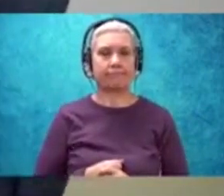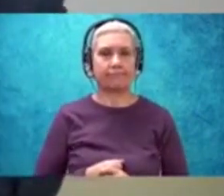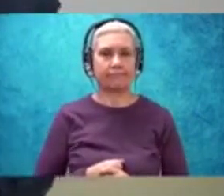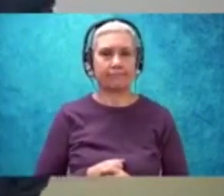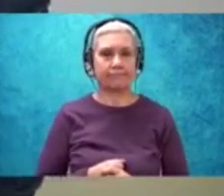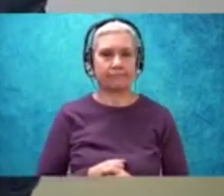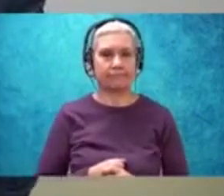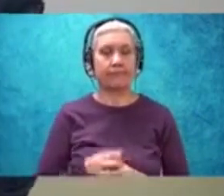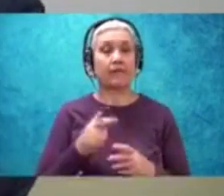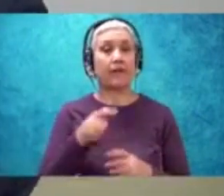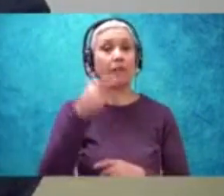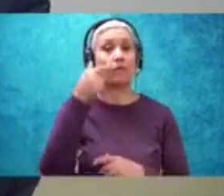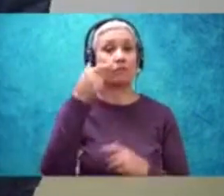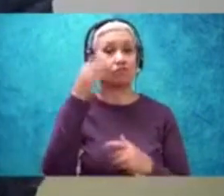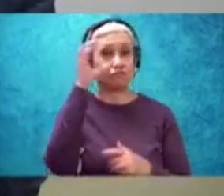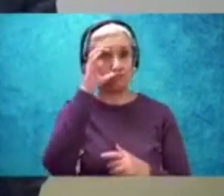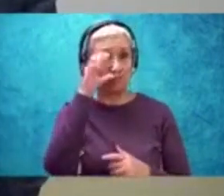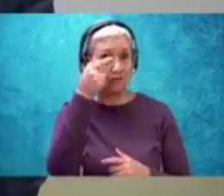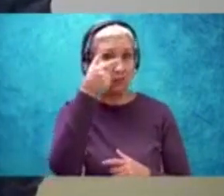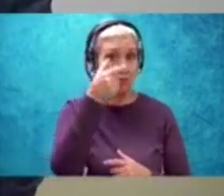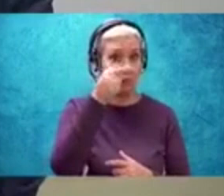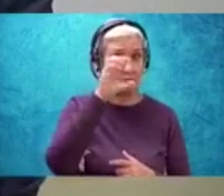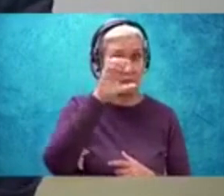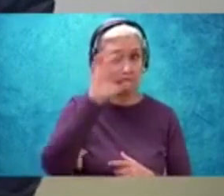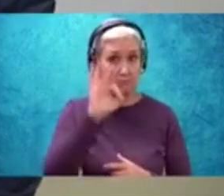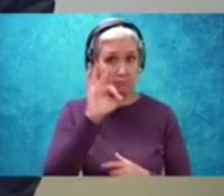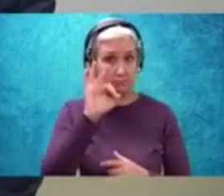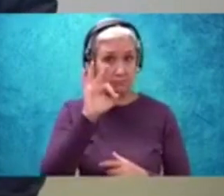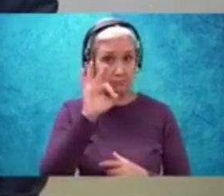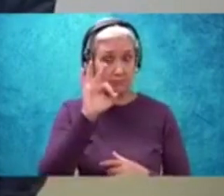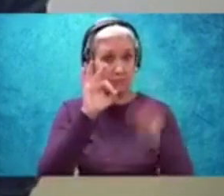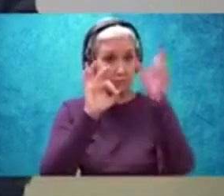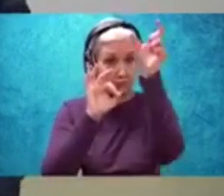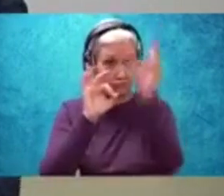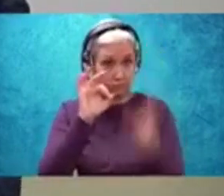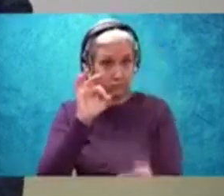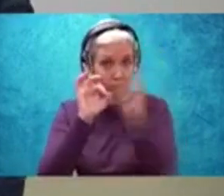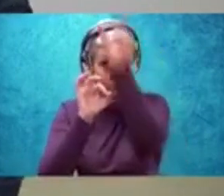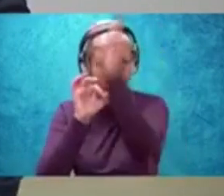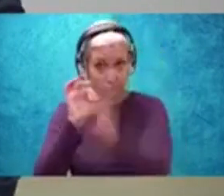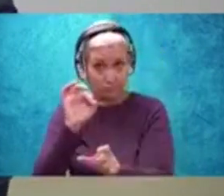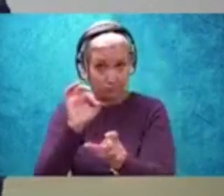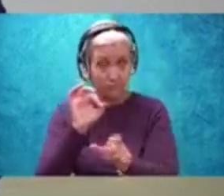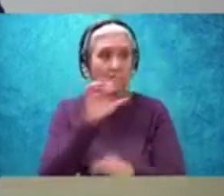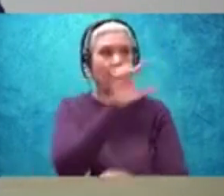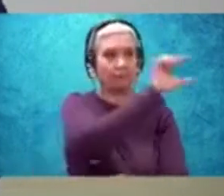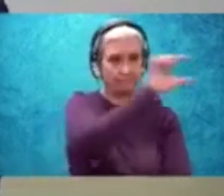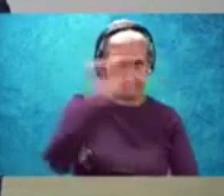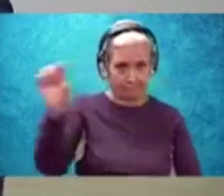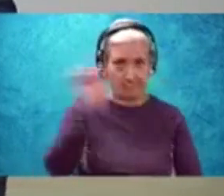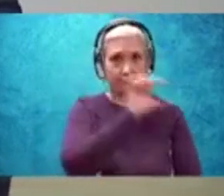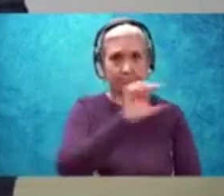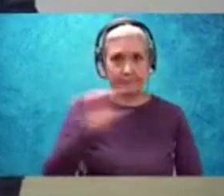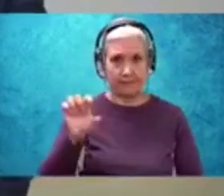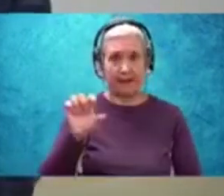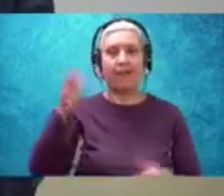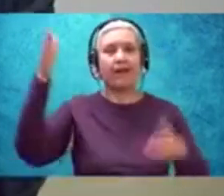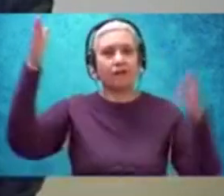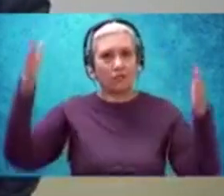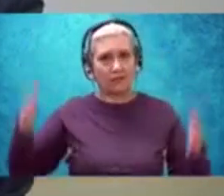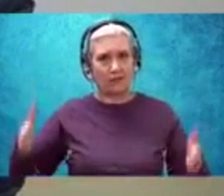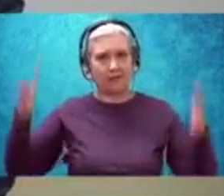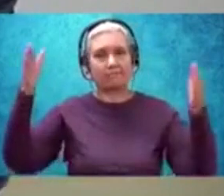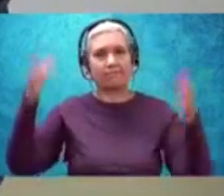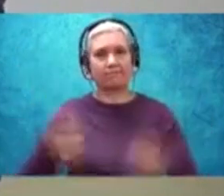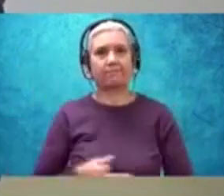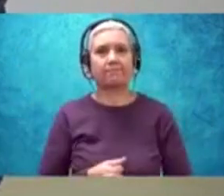now we're looking for the greatest common factor along each of the columns and then along each of the rows. And that's going to make up our side lengths. And